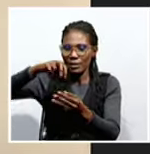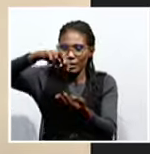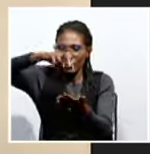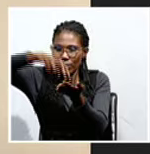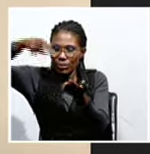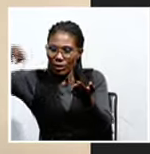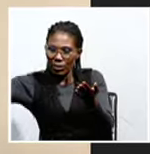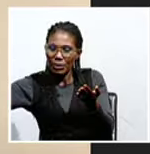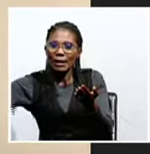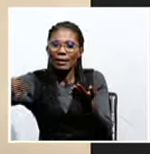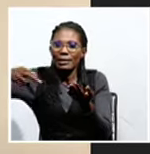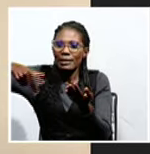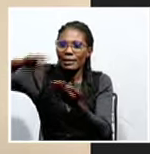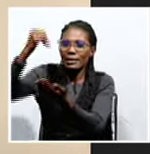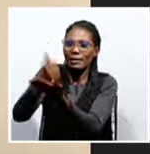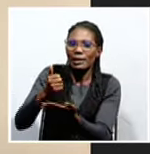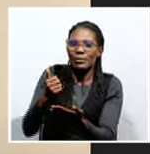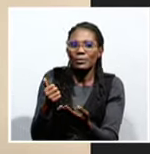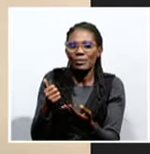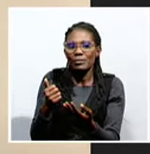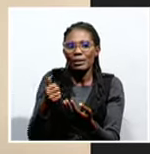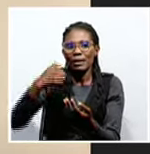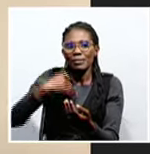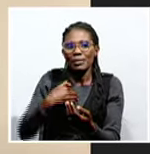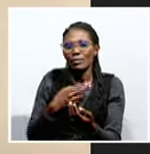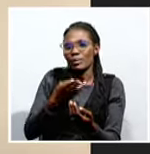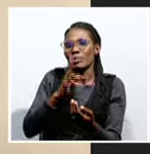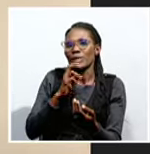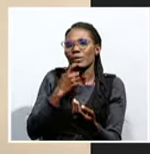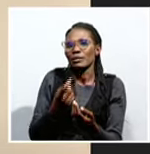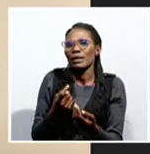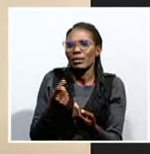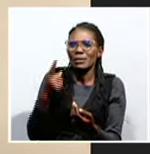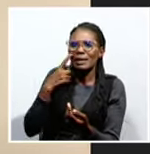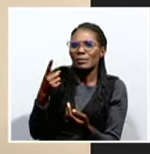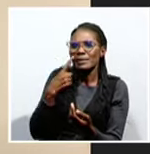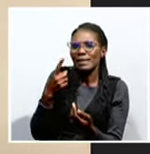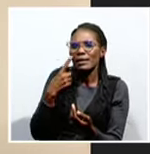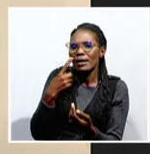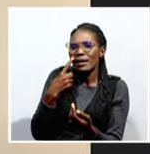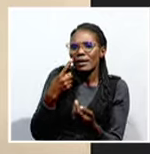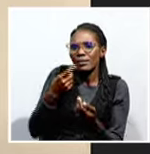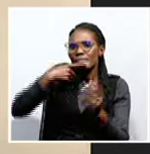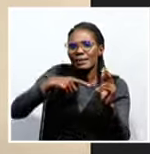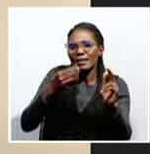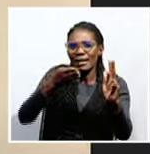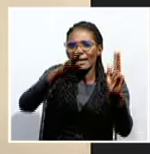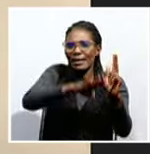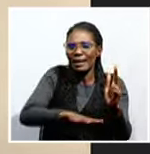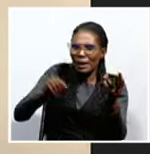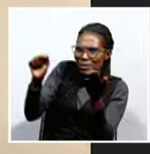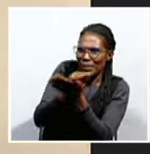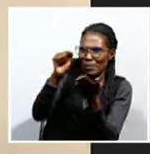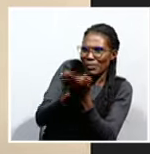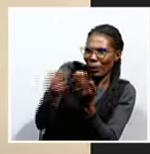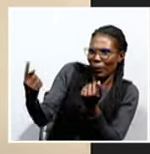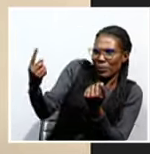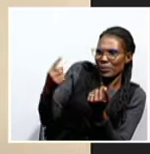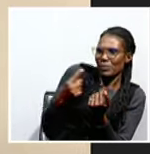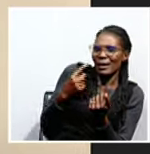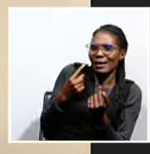now, relaxed that, I pulled it off. I saw Comrade Hage running towards me